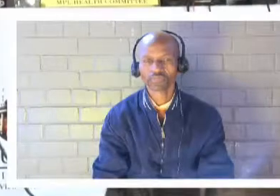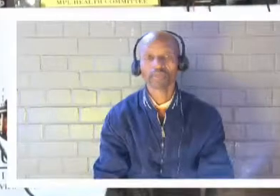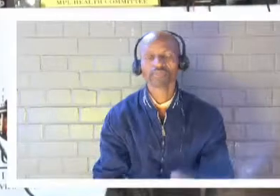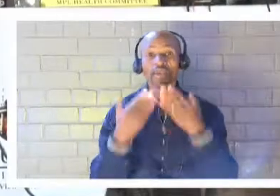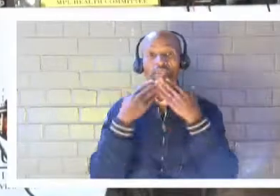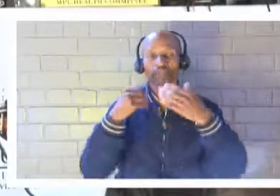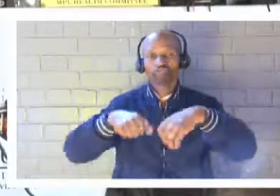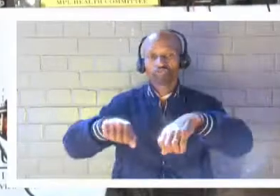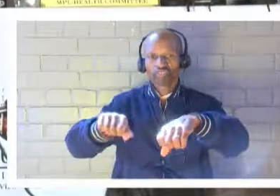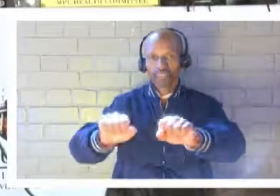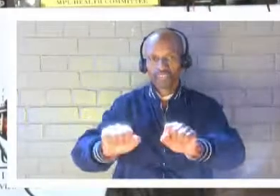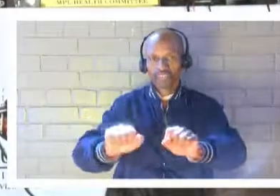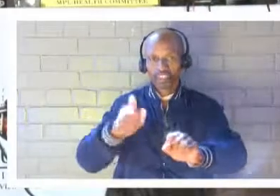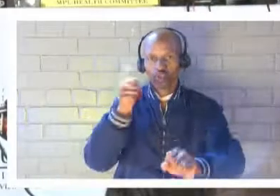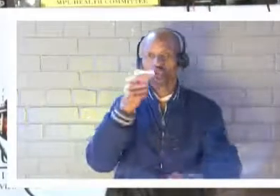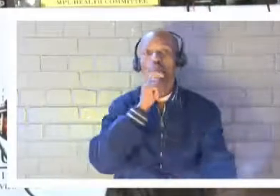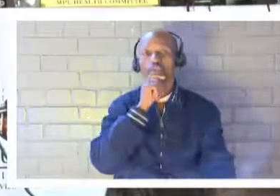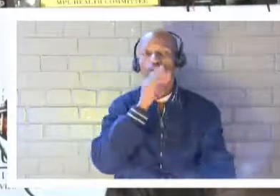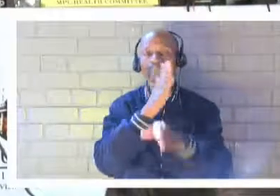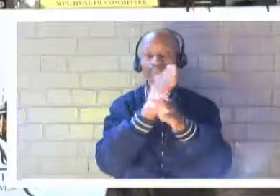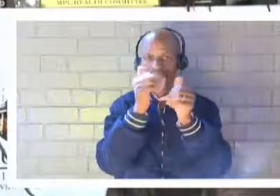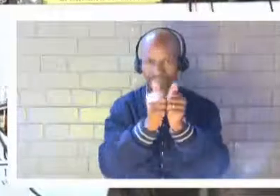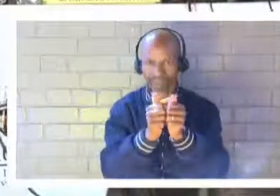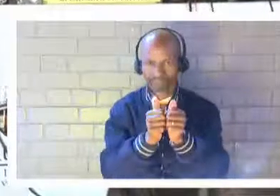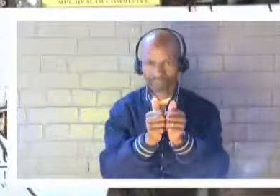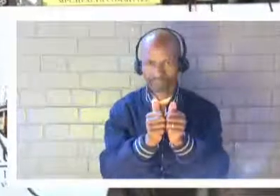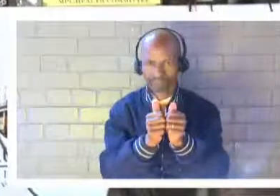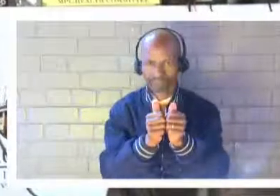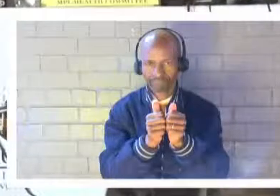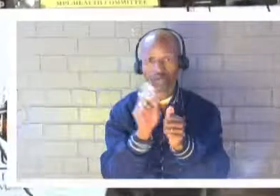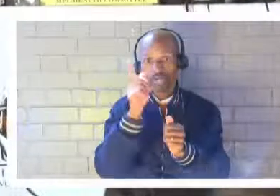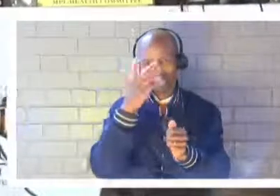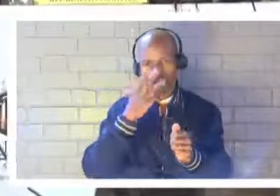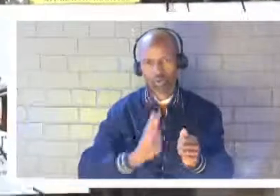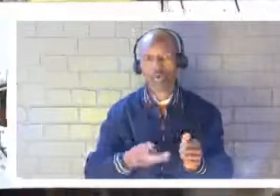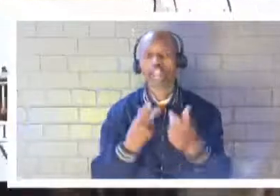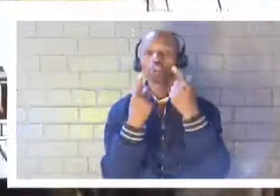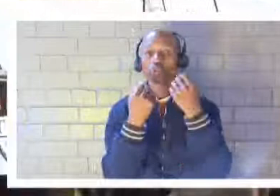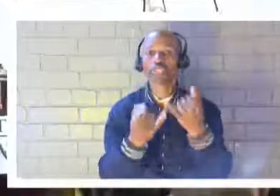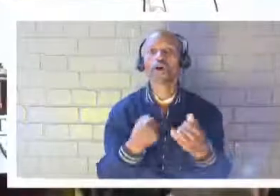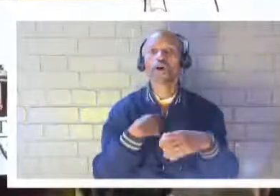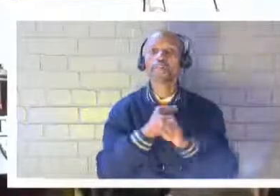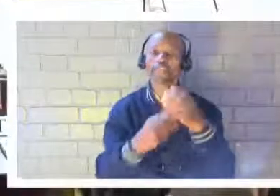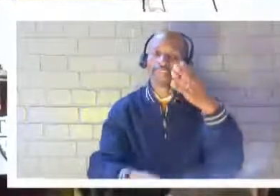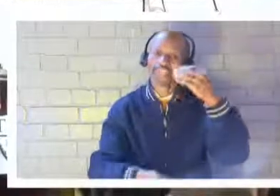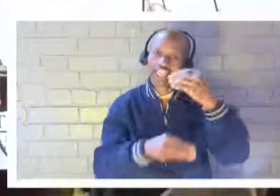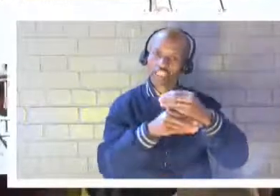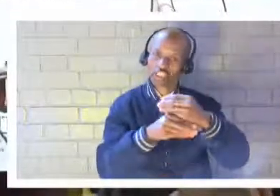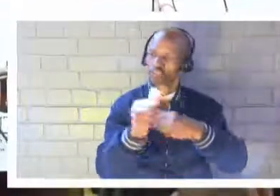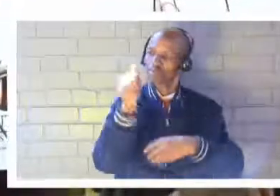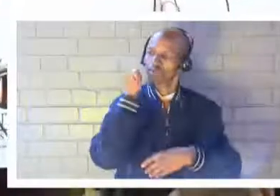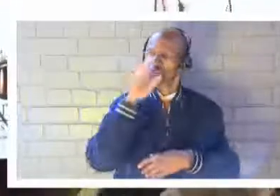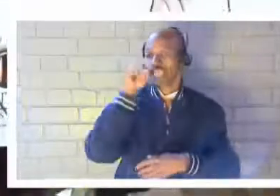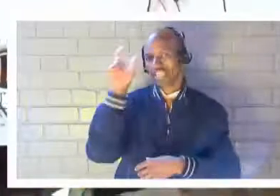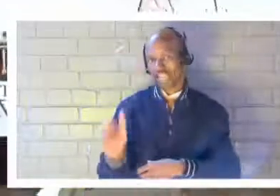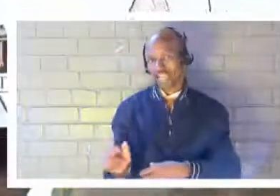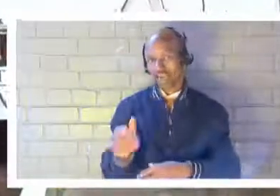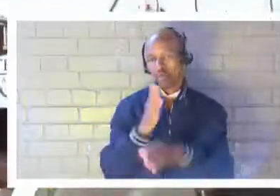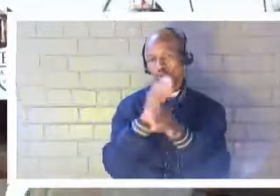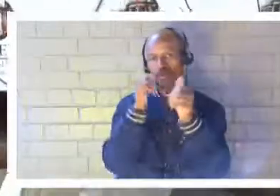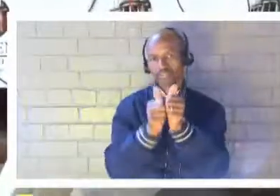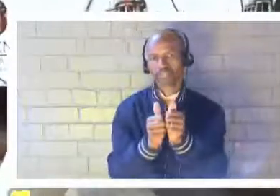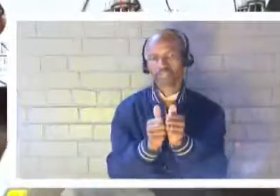Thank you, Chairperson, and good morning, colleagues. What I'm going to do is just to do additions to the previous speakers, our